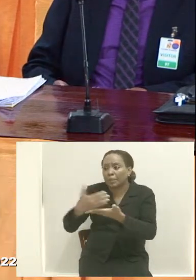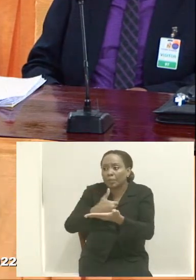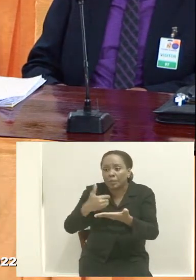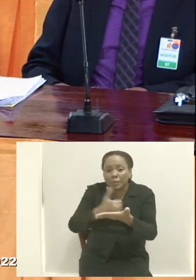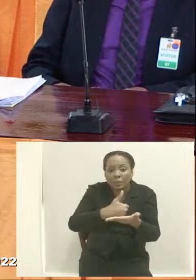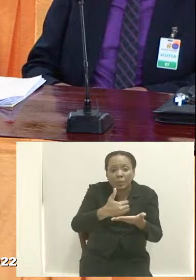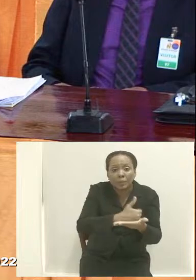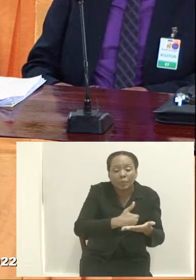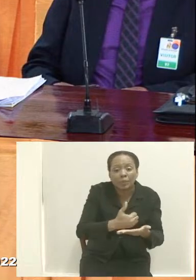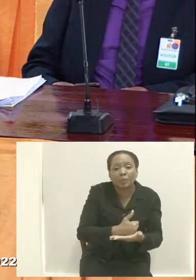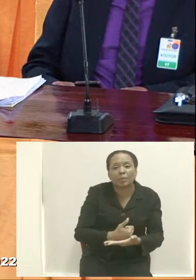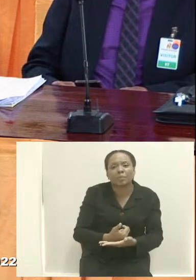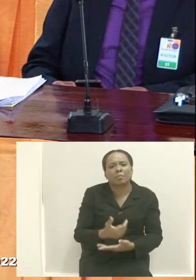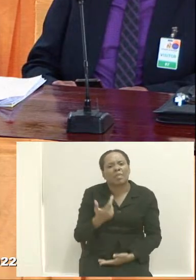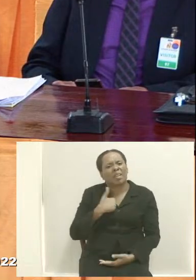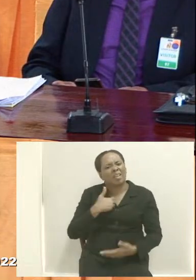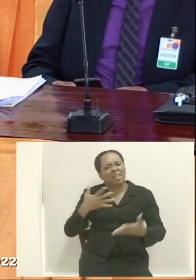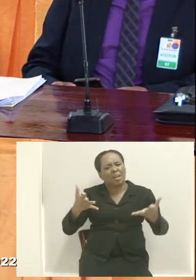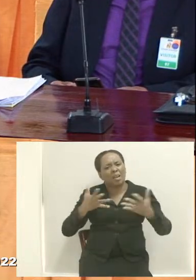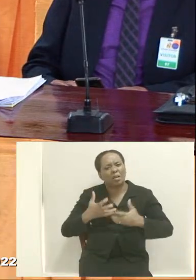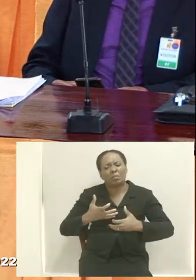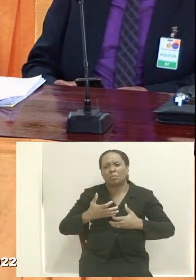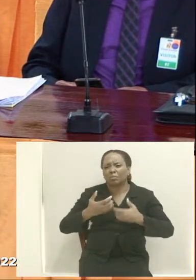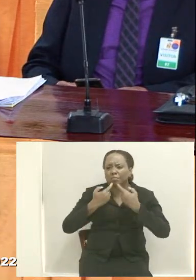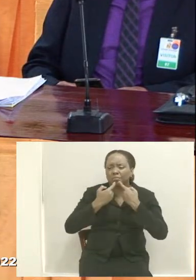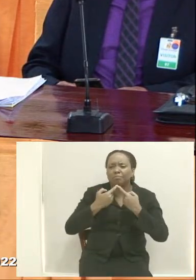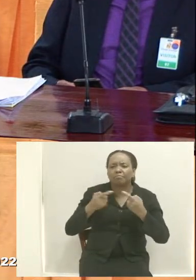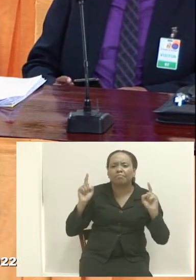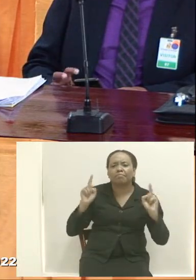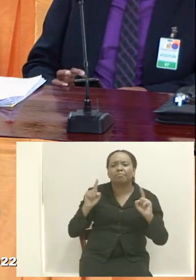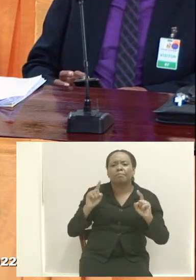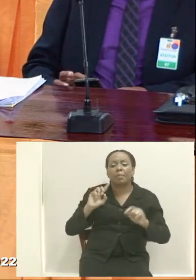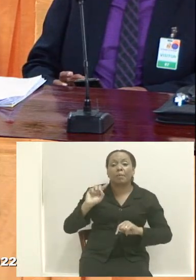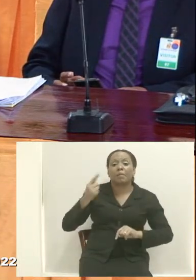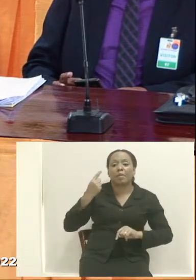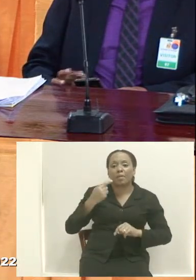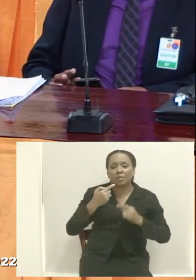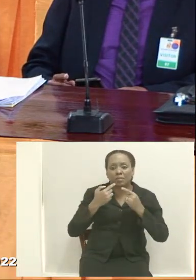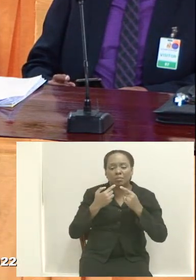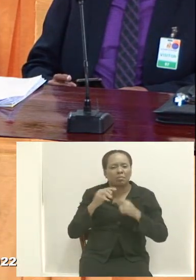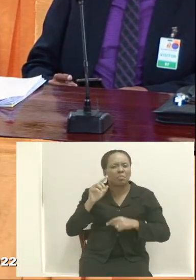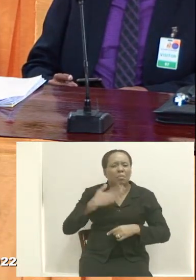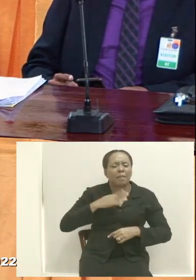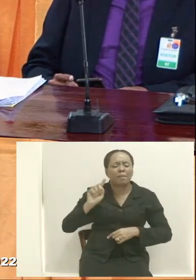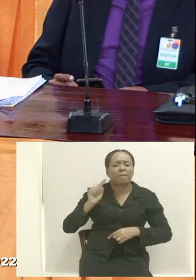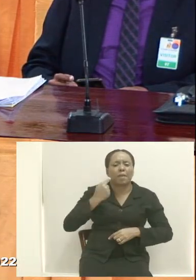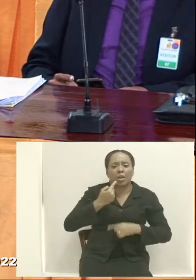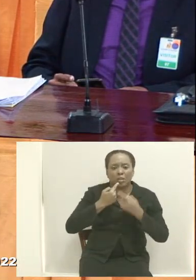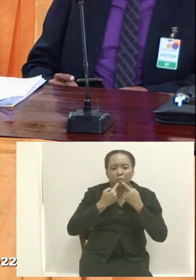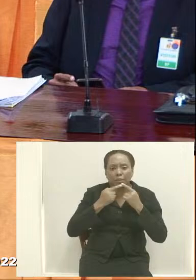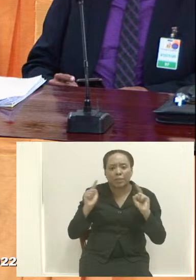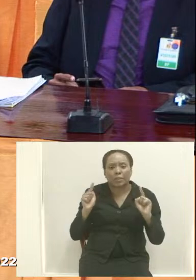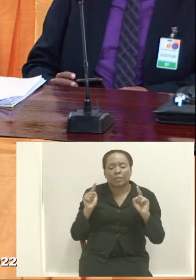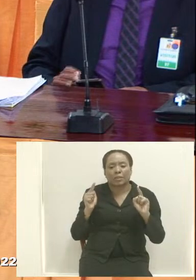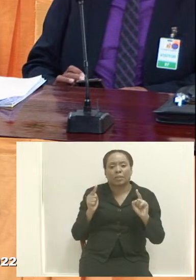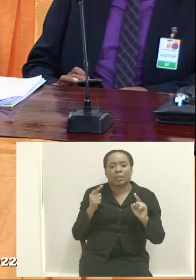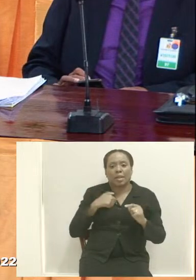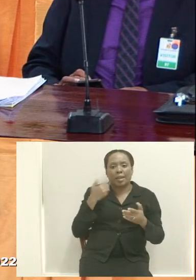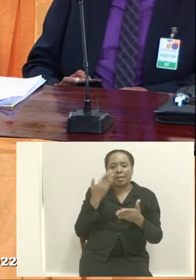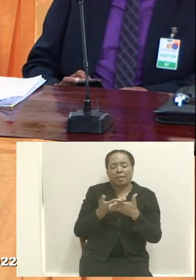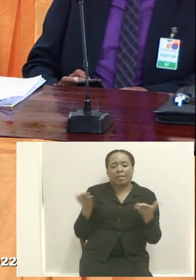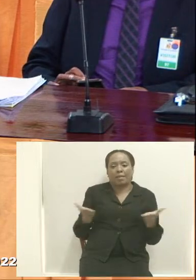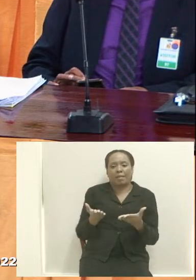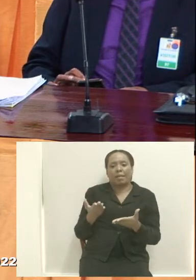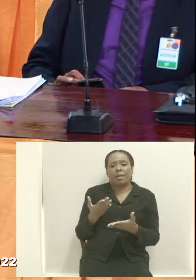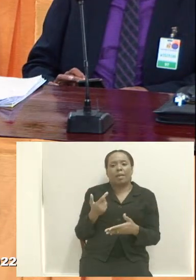critical now than ever before since independence, and I genuinely believe that. The fact of the matter